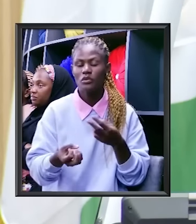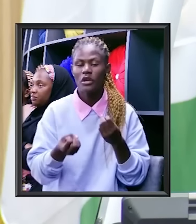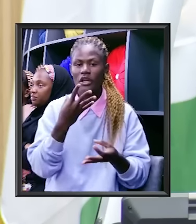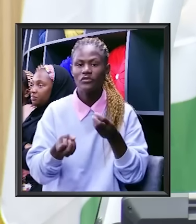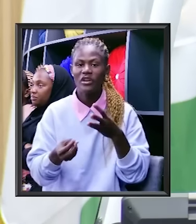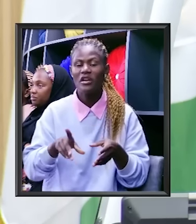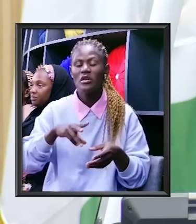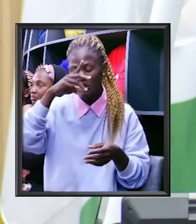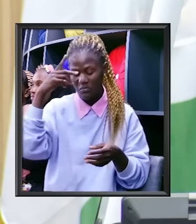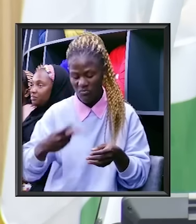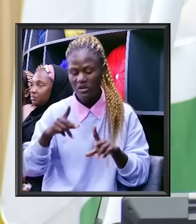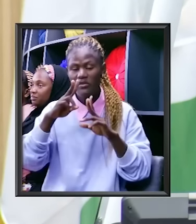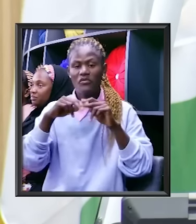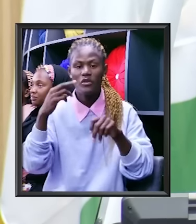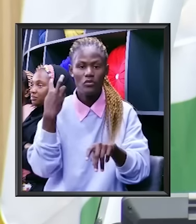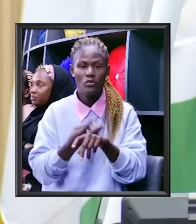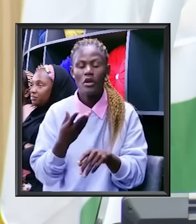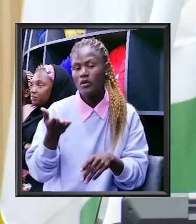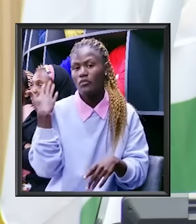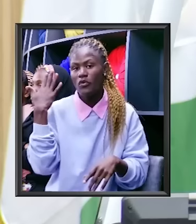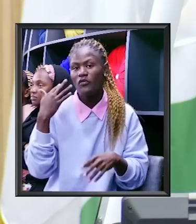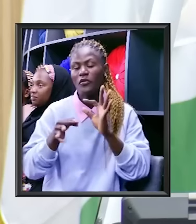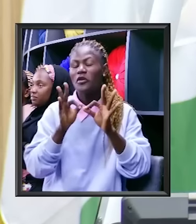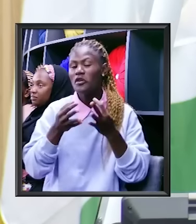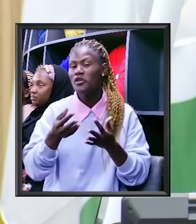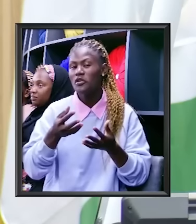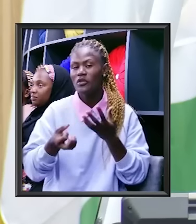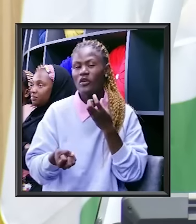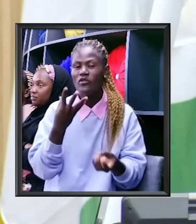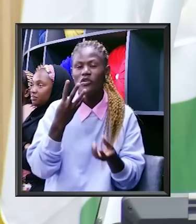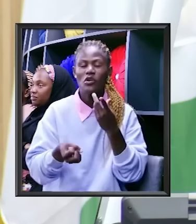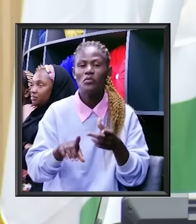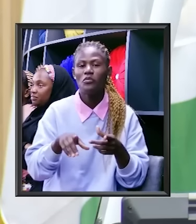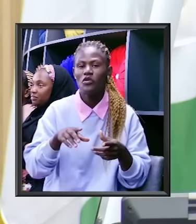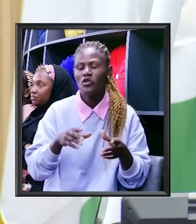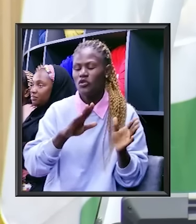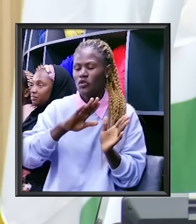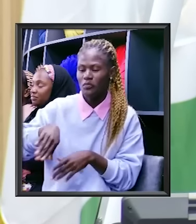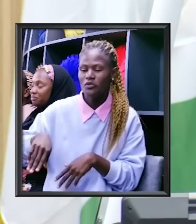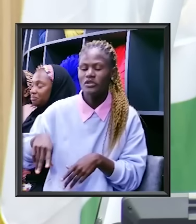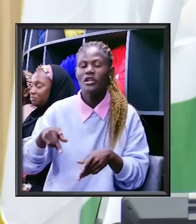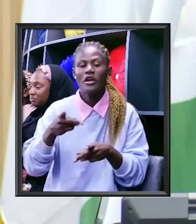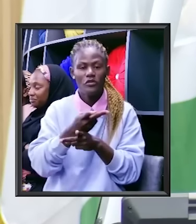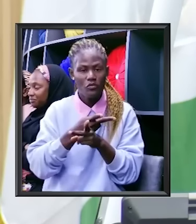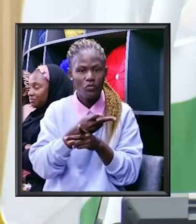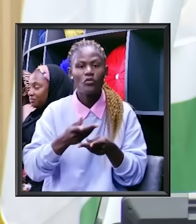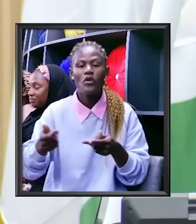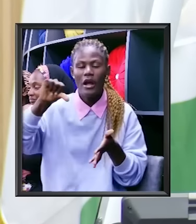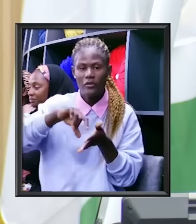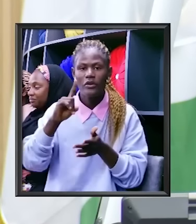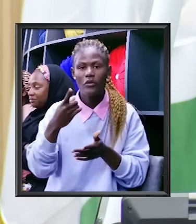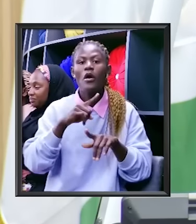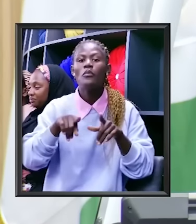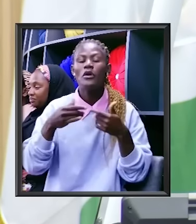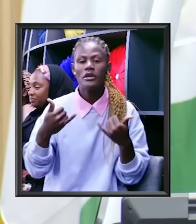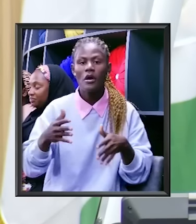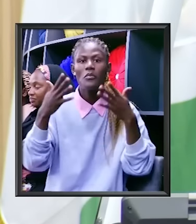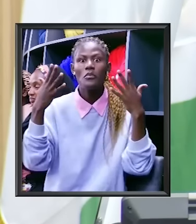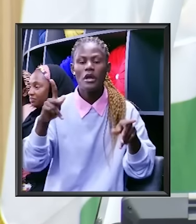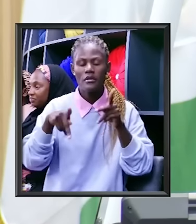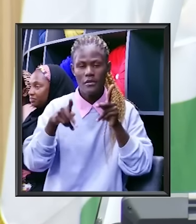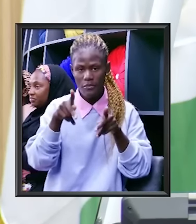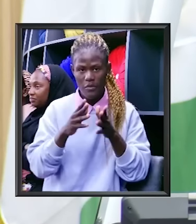them, before your soup full born, you just push on one side, take another pot, start another one. But now many people, I know talk